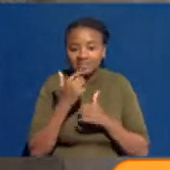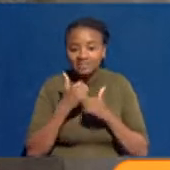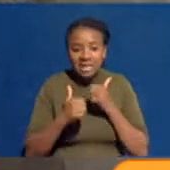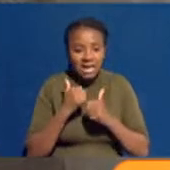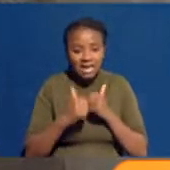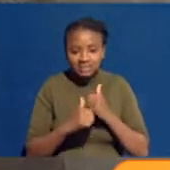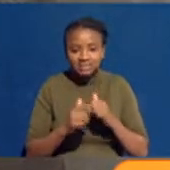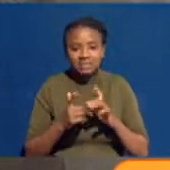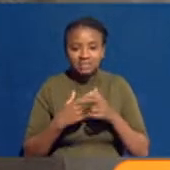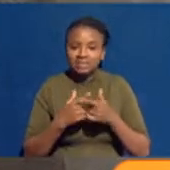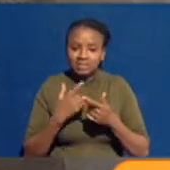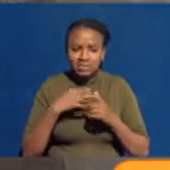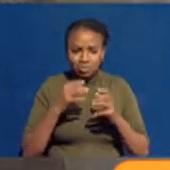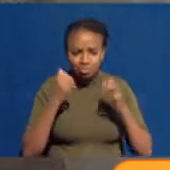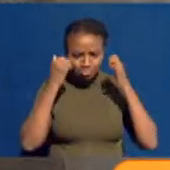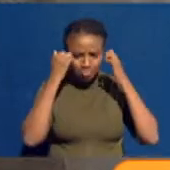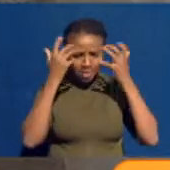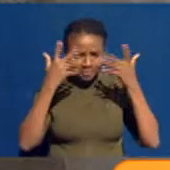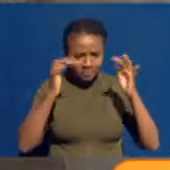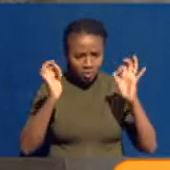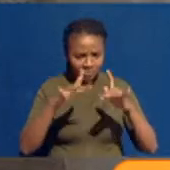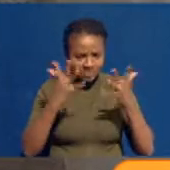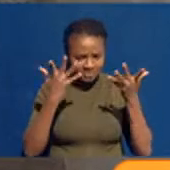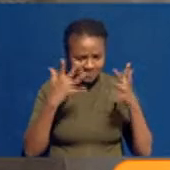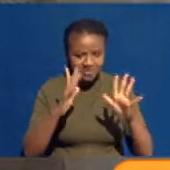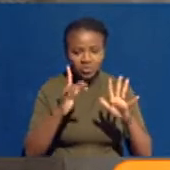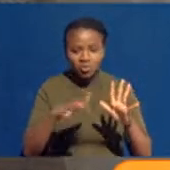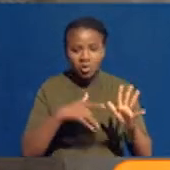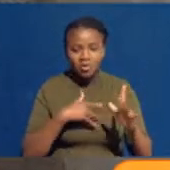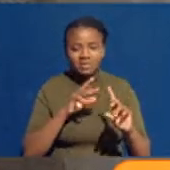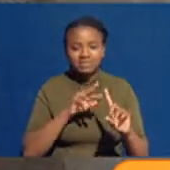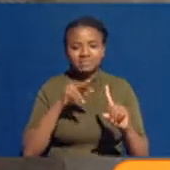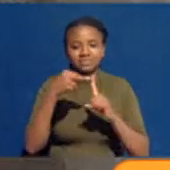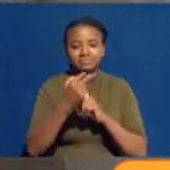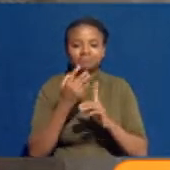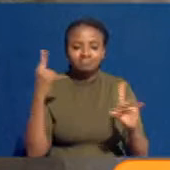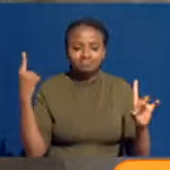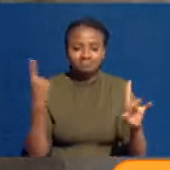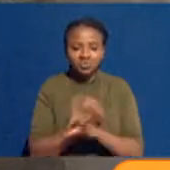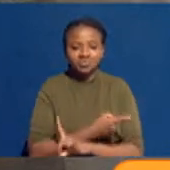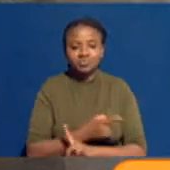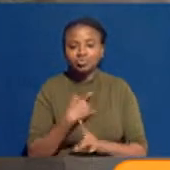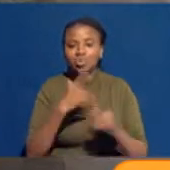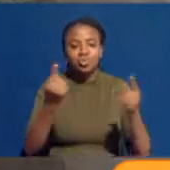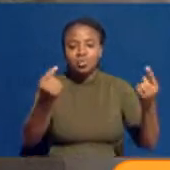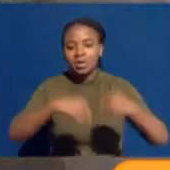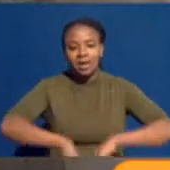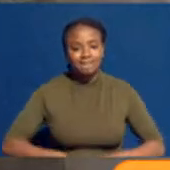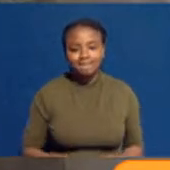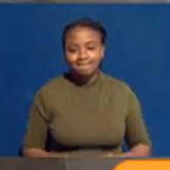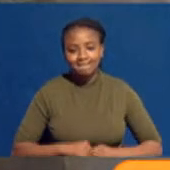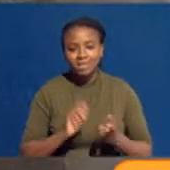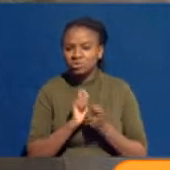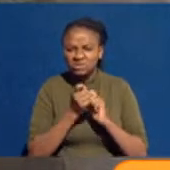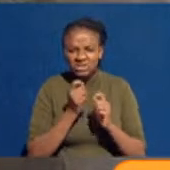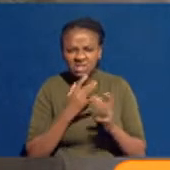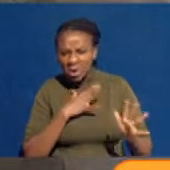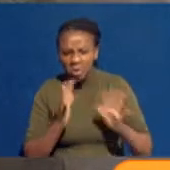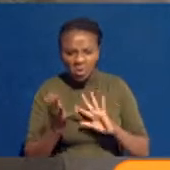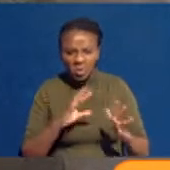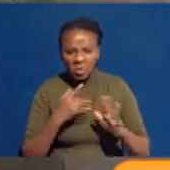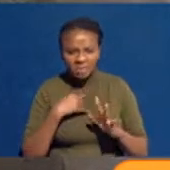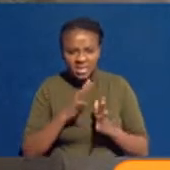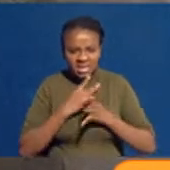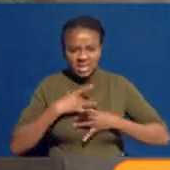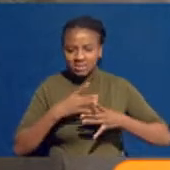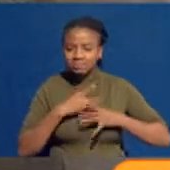leave, you're going to have a different perception, and you want to join a community. So just come as you are. You don't have to change anything.